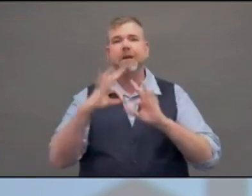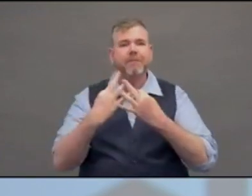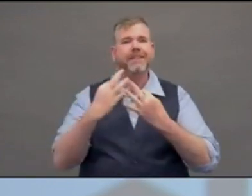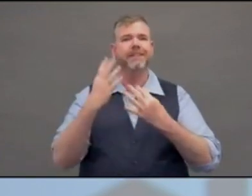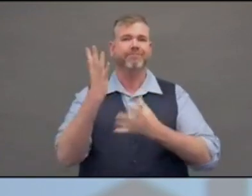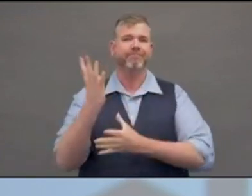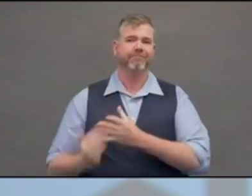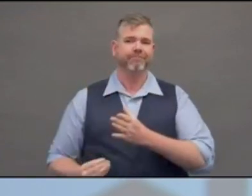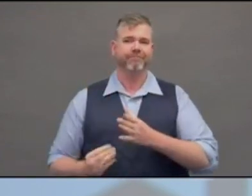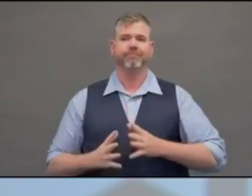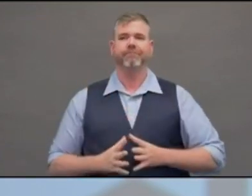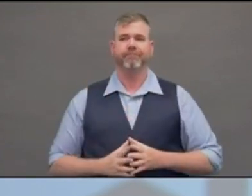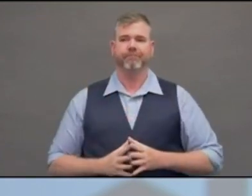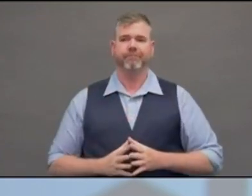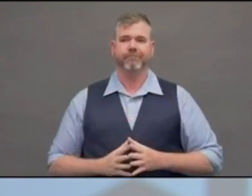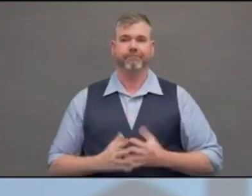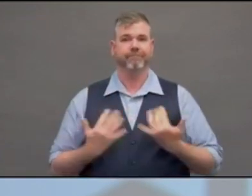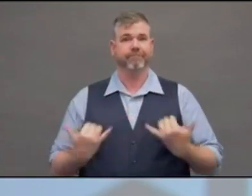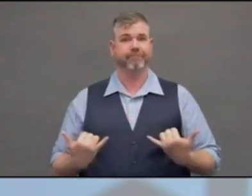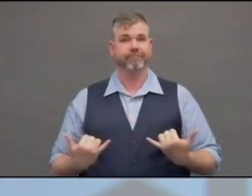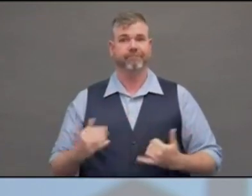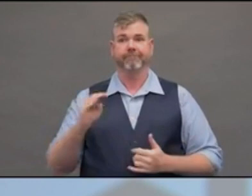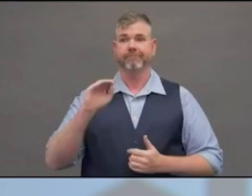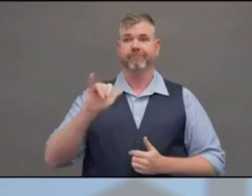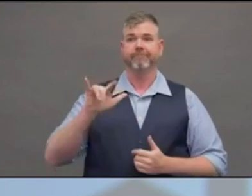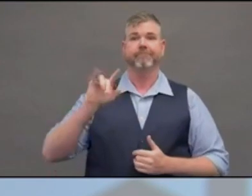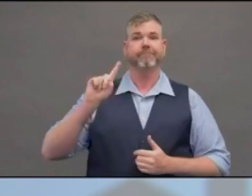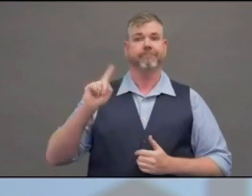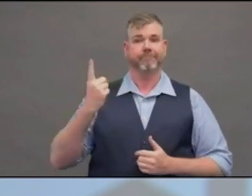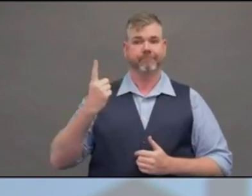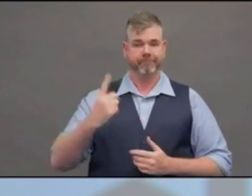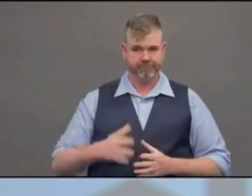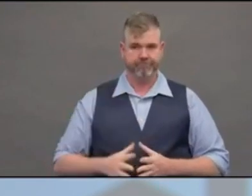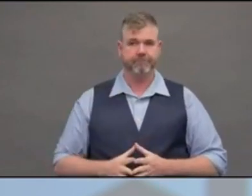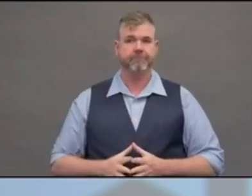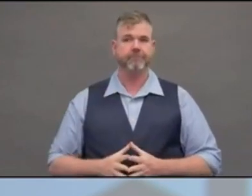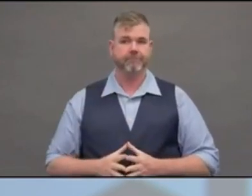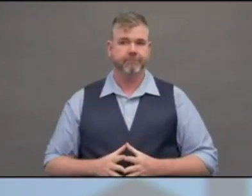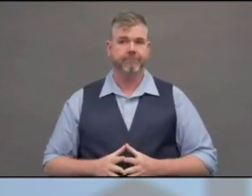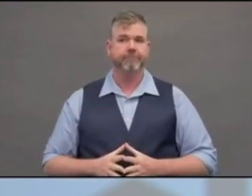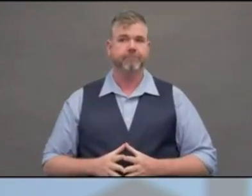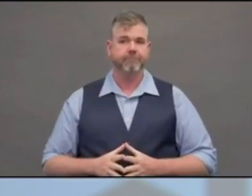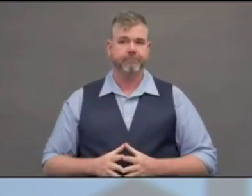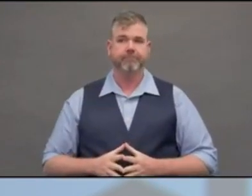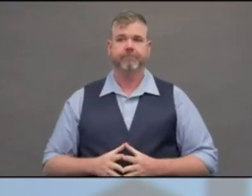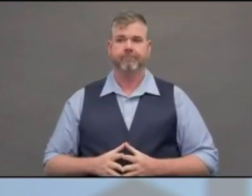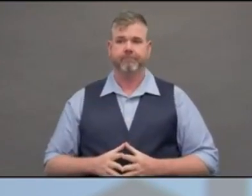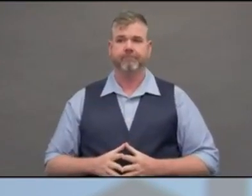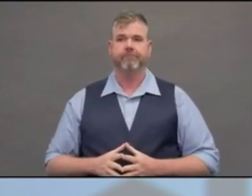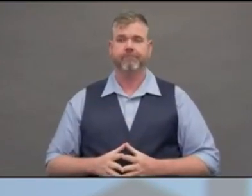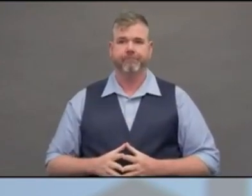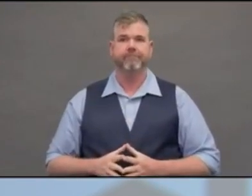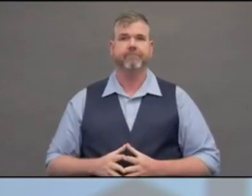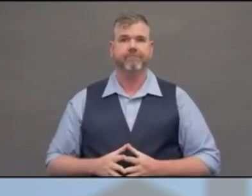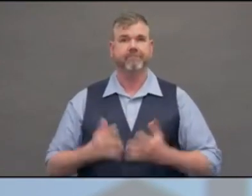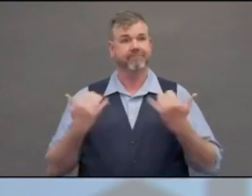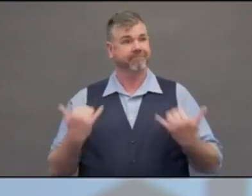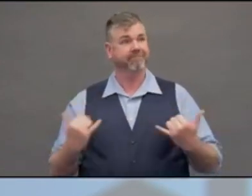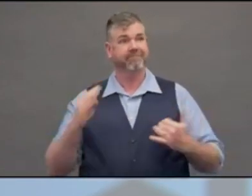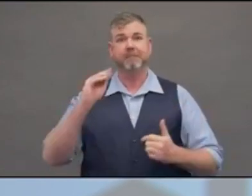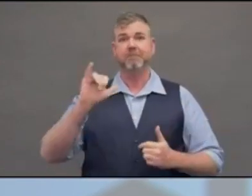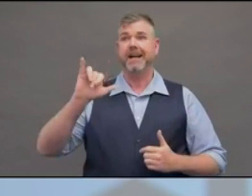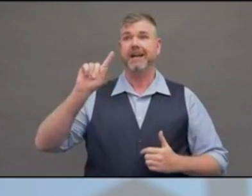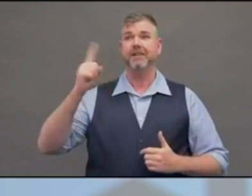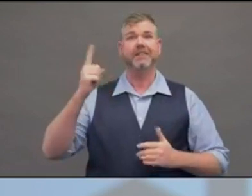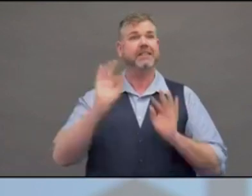1st. In many parts of the world, they celebrate workers. And today we want to send a big shout